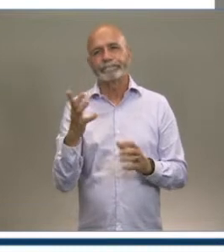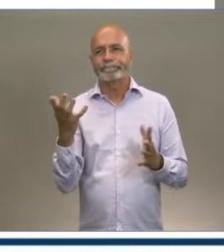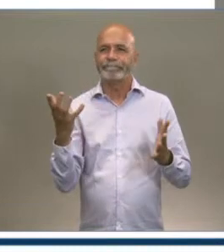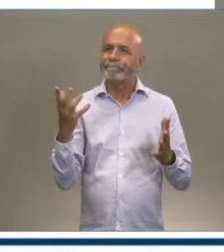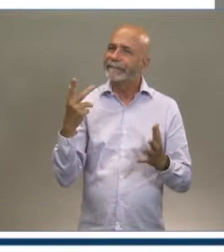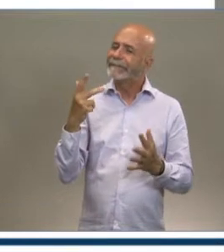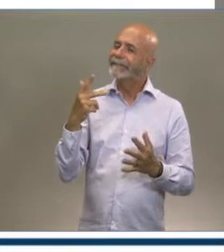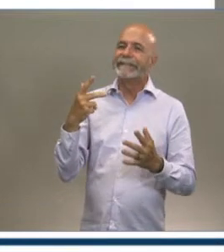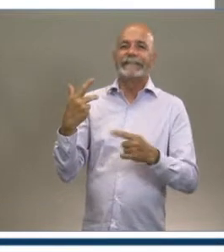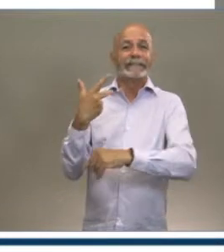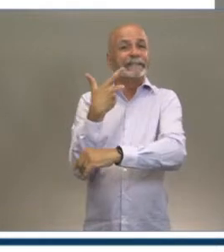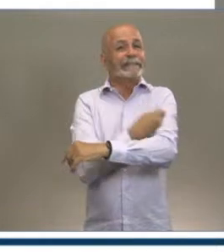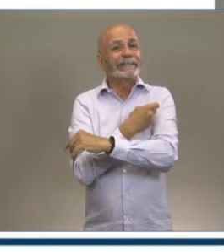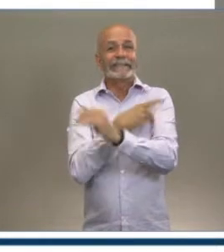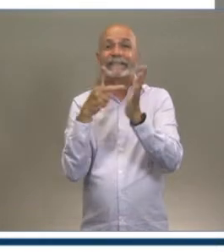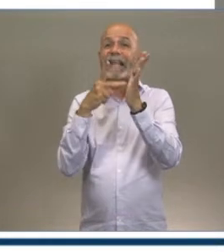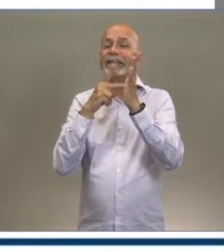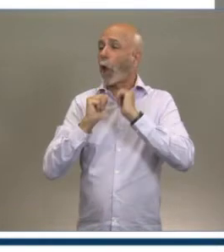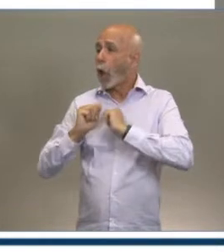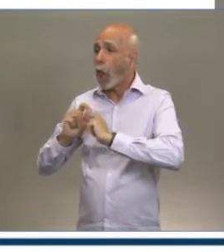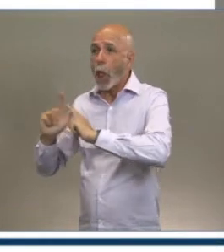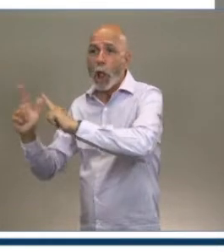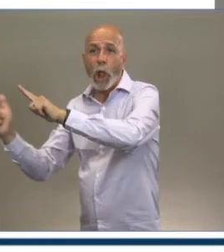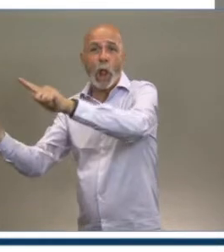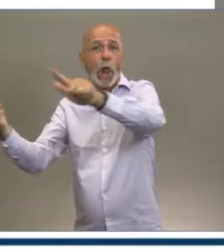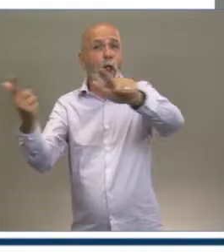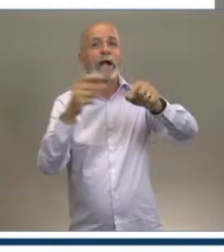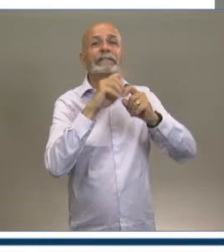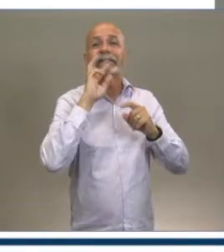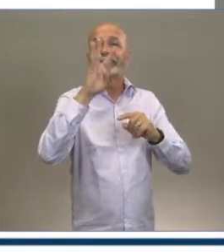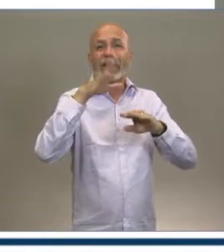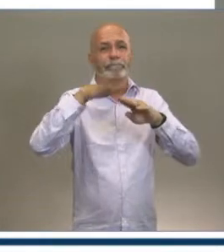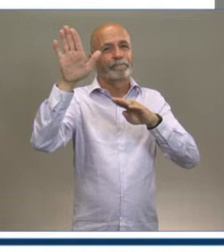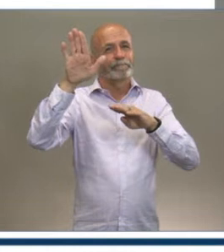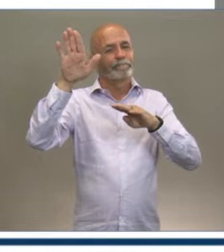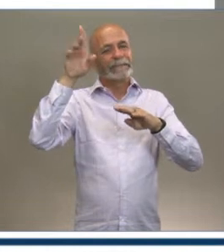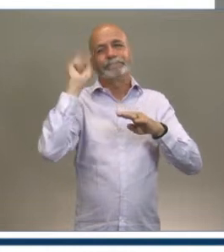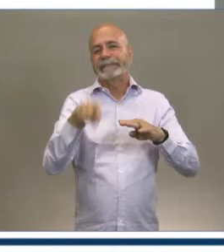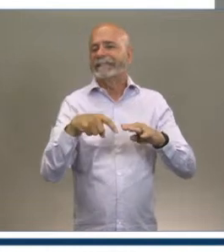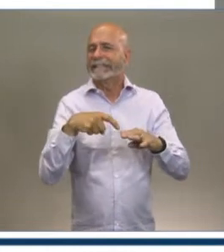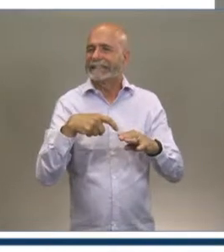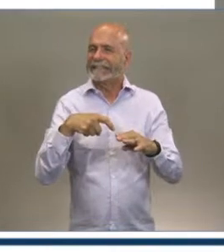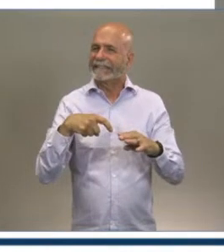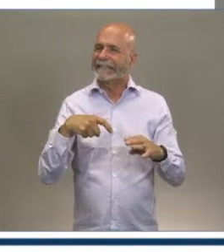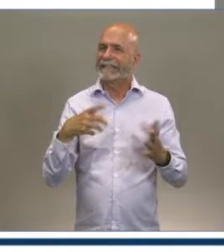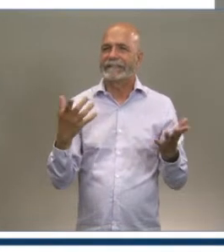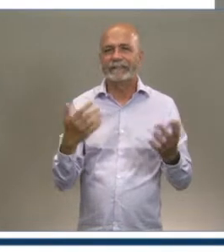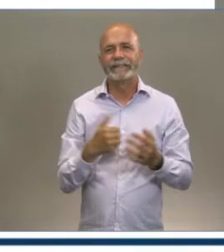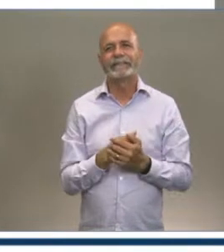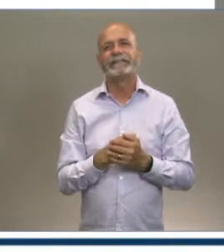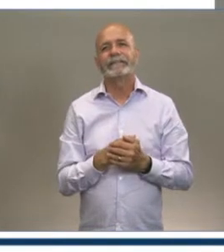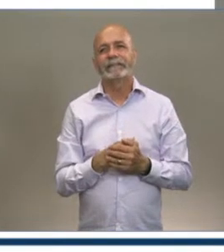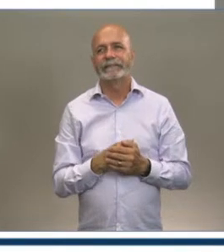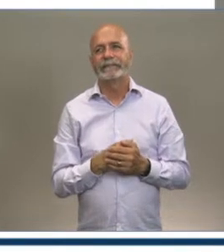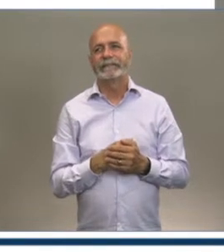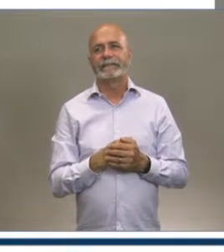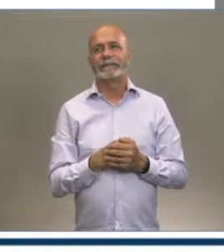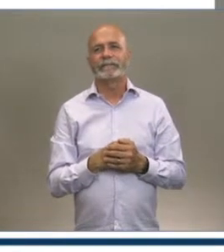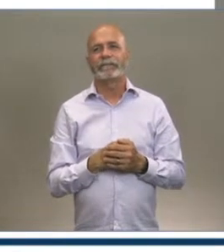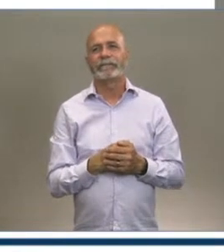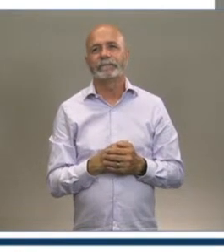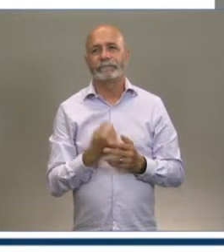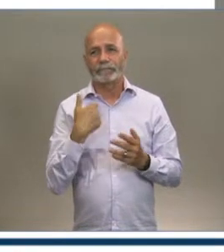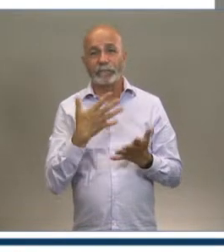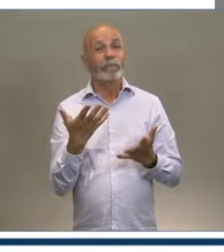dose of vaccine, especially for those who are 65 and older. So we need to, like all things, as we increase our